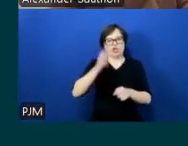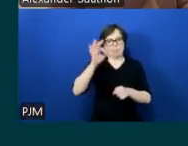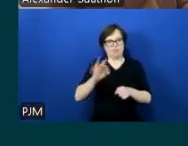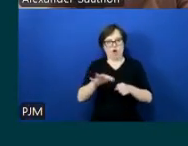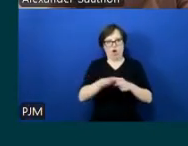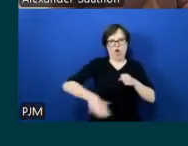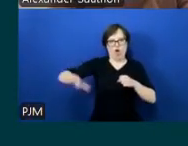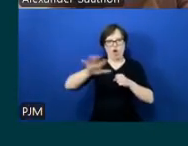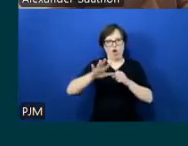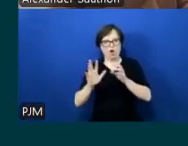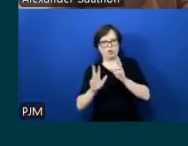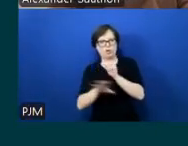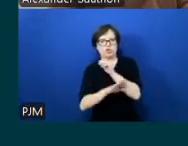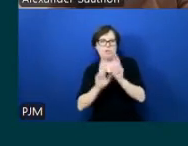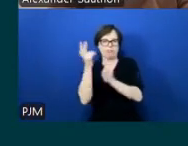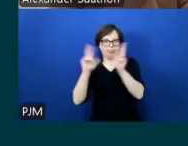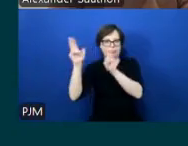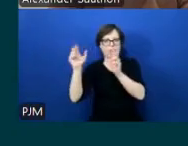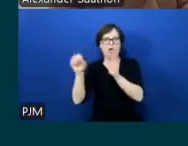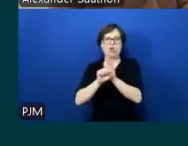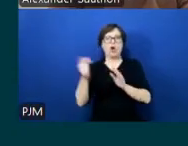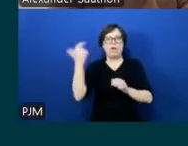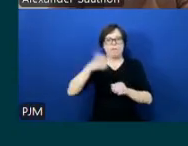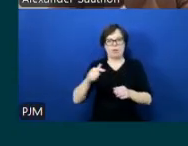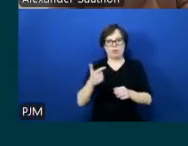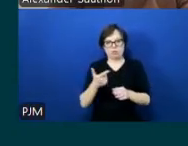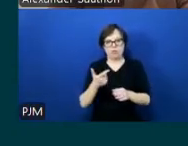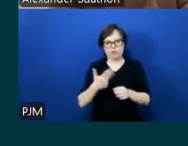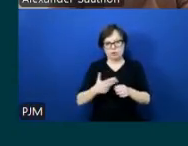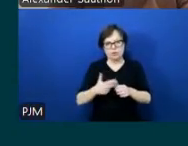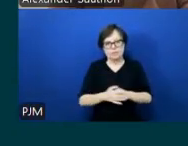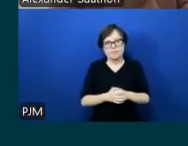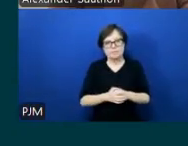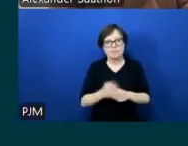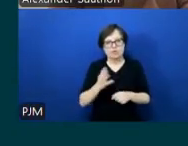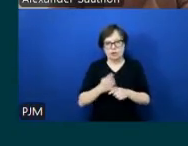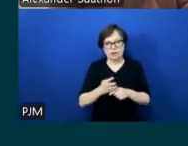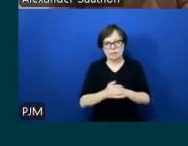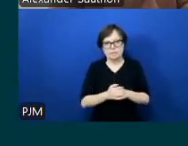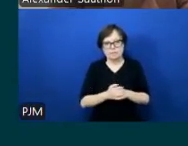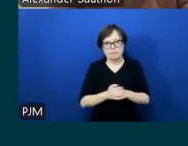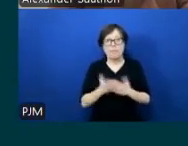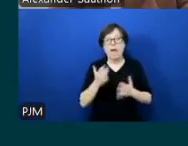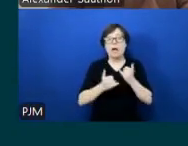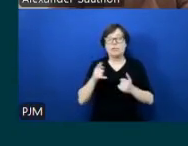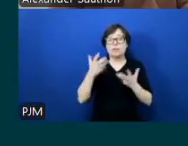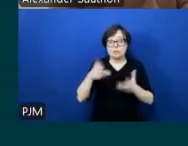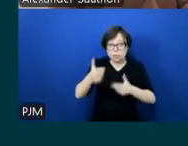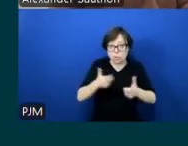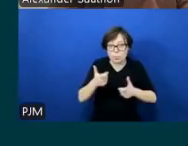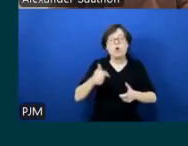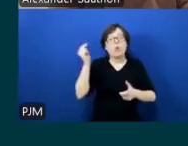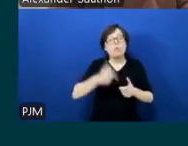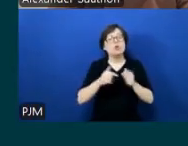this goal, it is necessary to increase both the number of trees, but also their size, and to